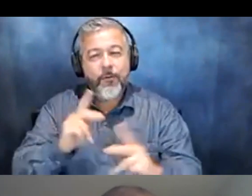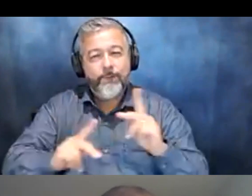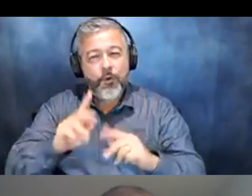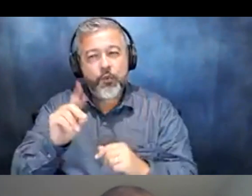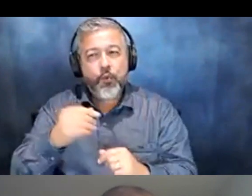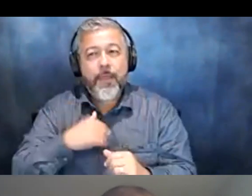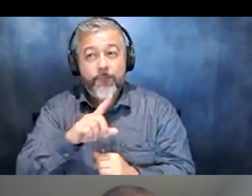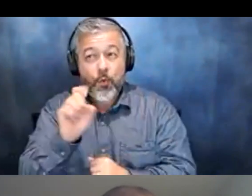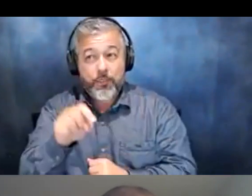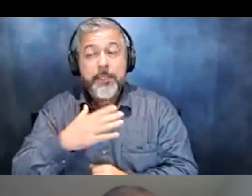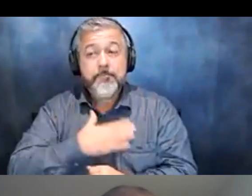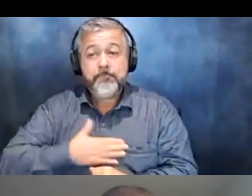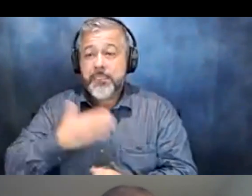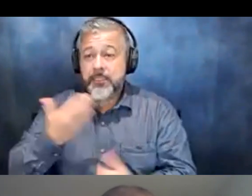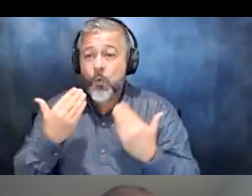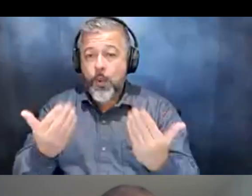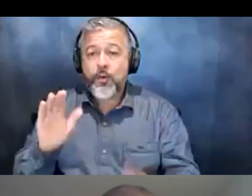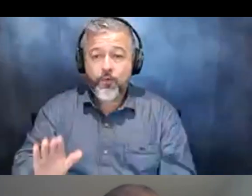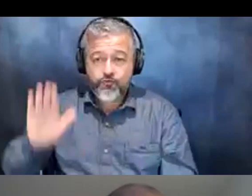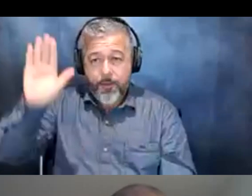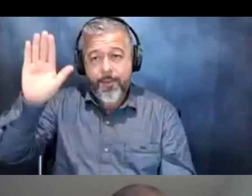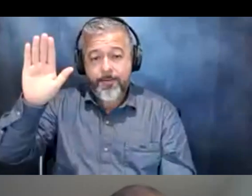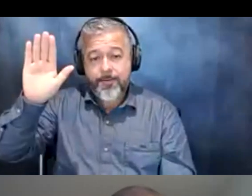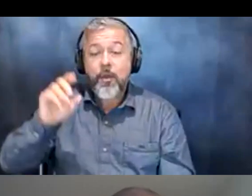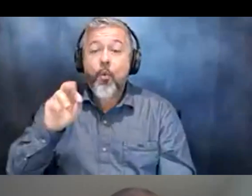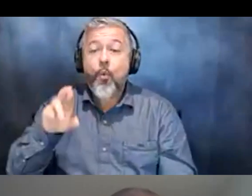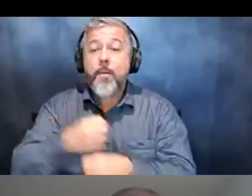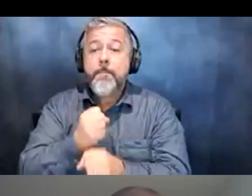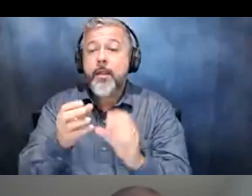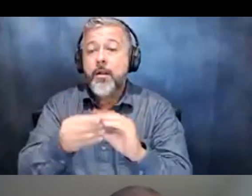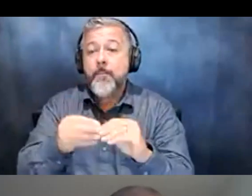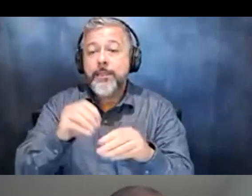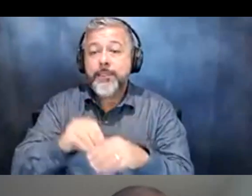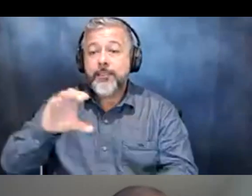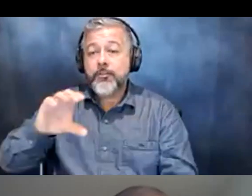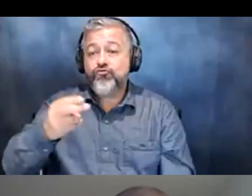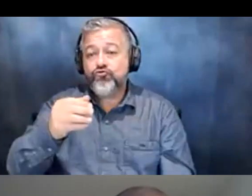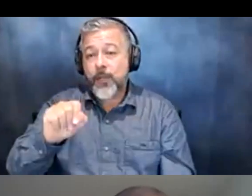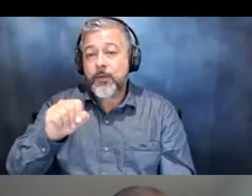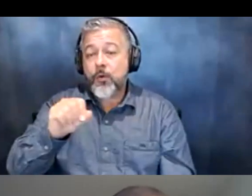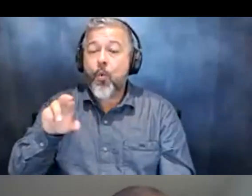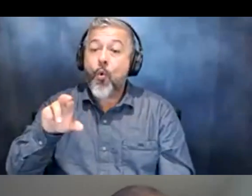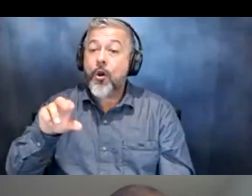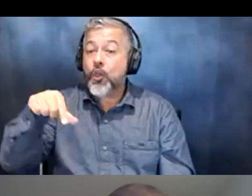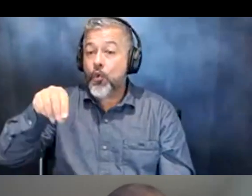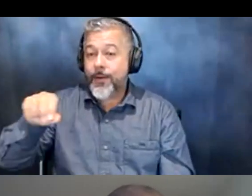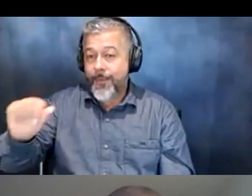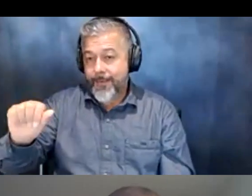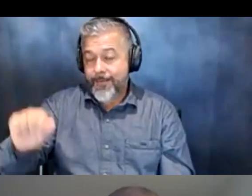questions, please raise your hand or make a comment in the chat or question and answer.